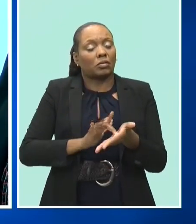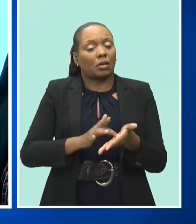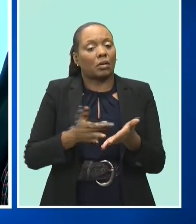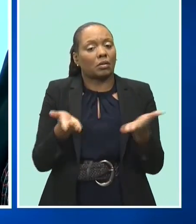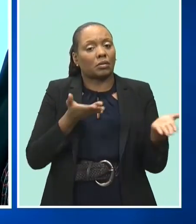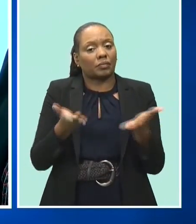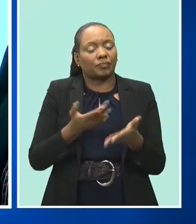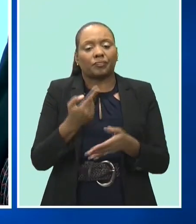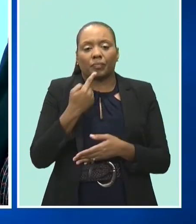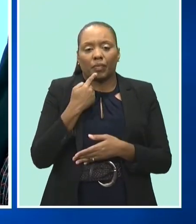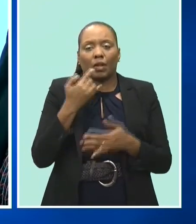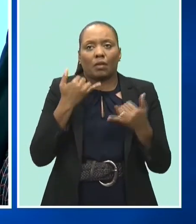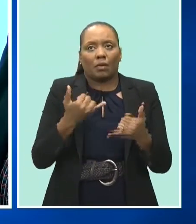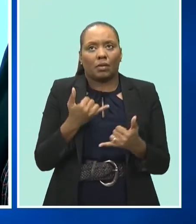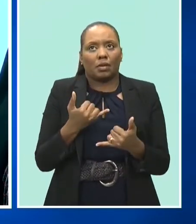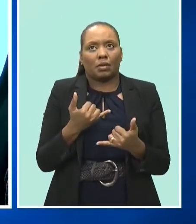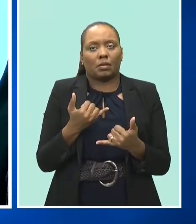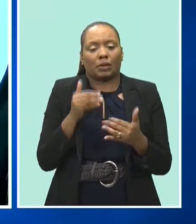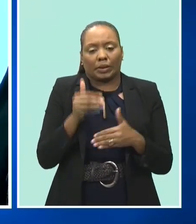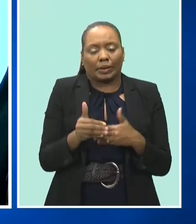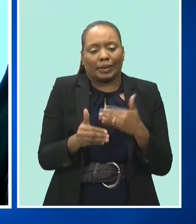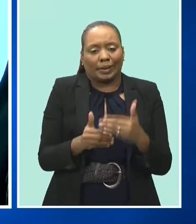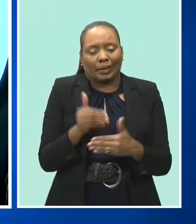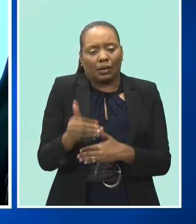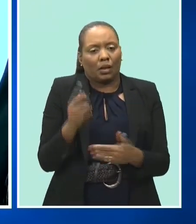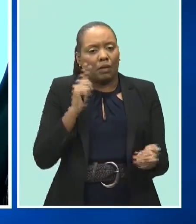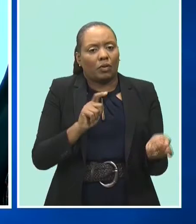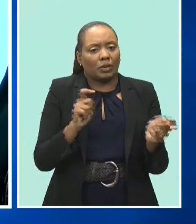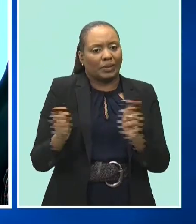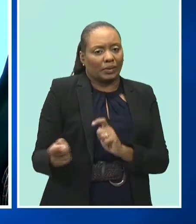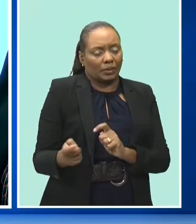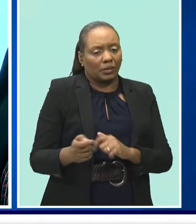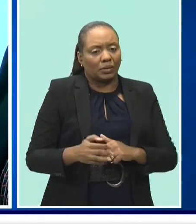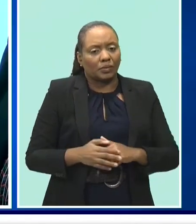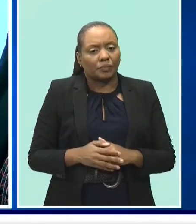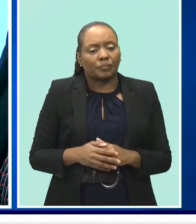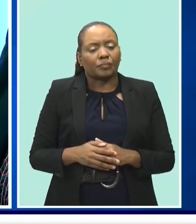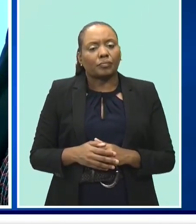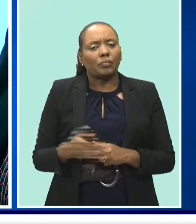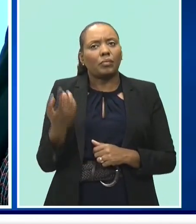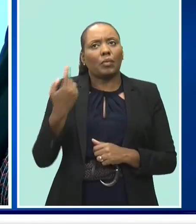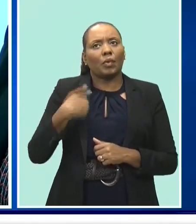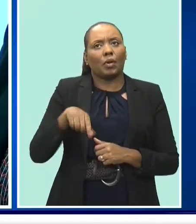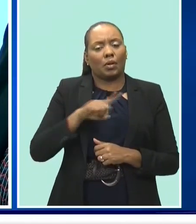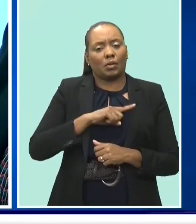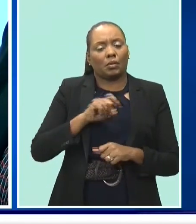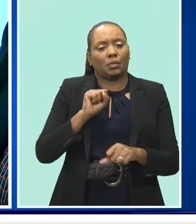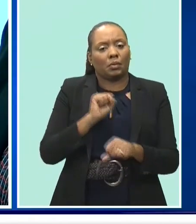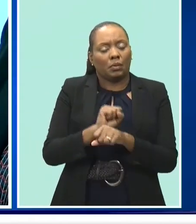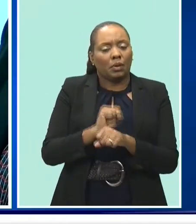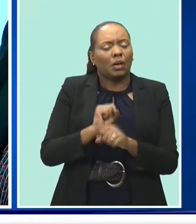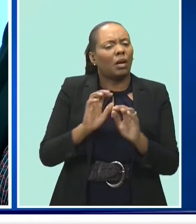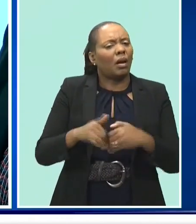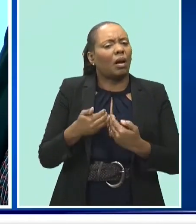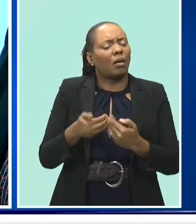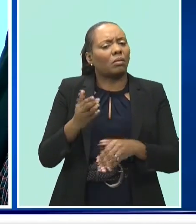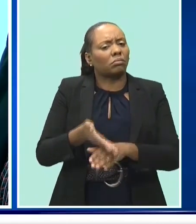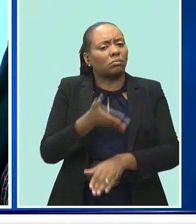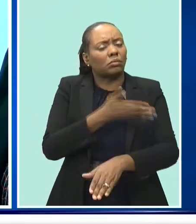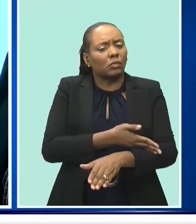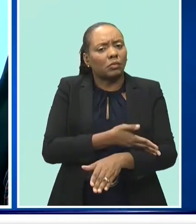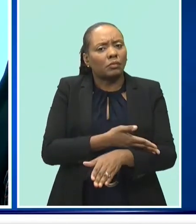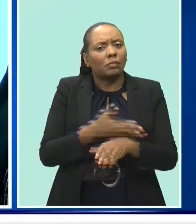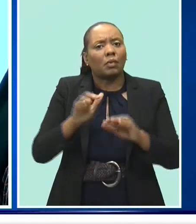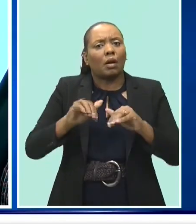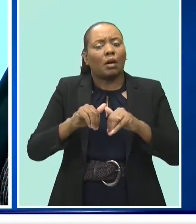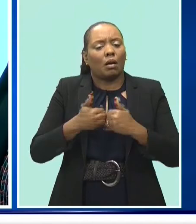Hines, steps are being taken to change this. We have been working on how we can improve and how we